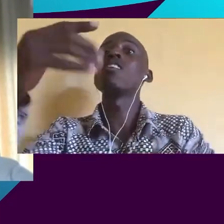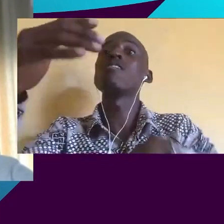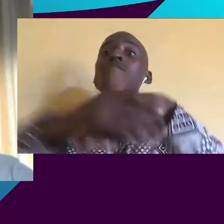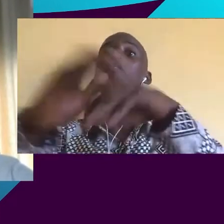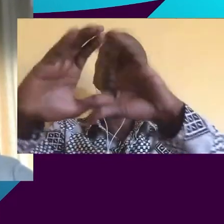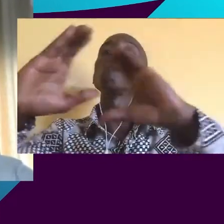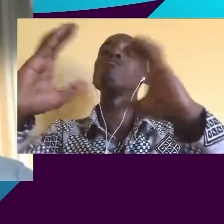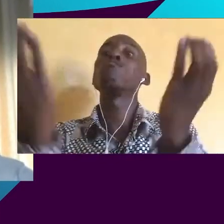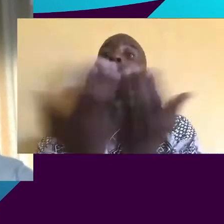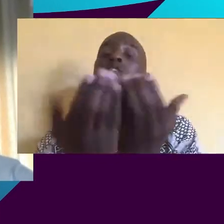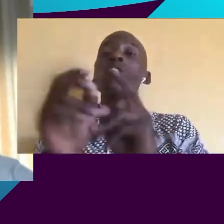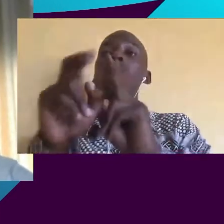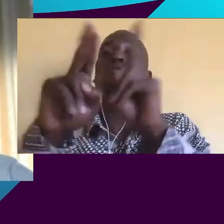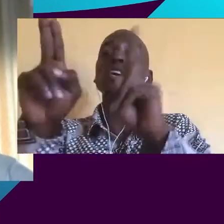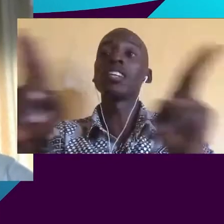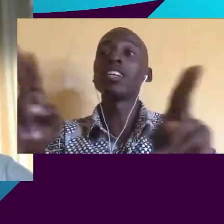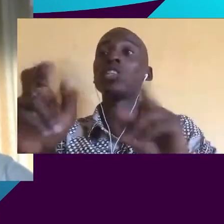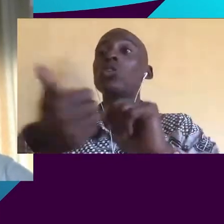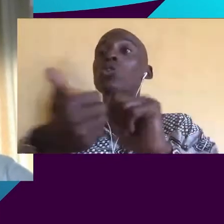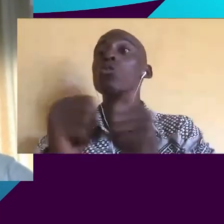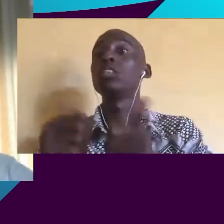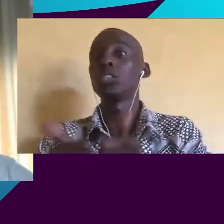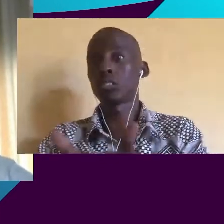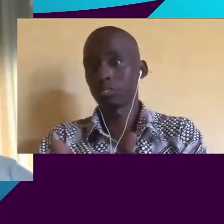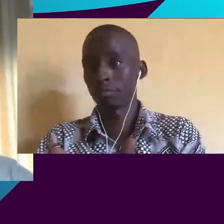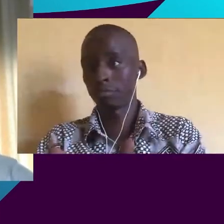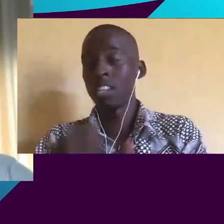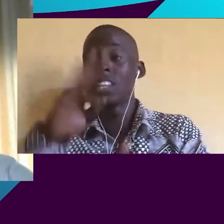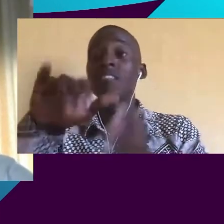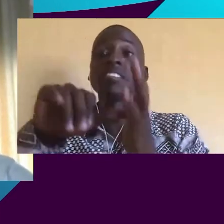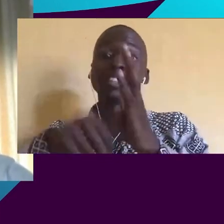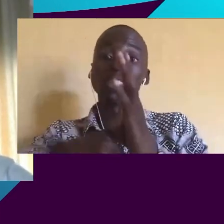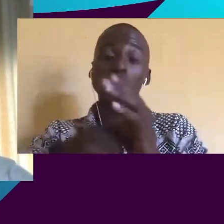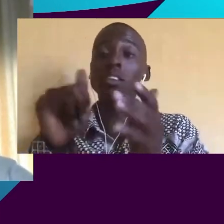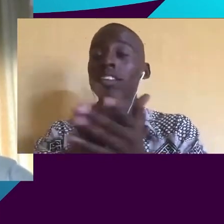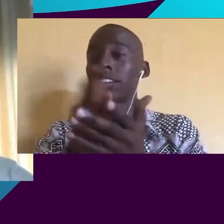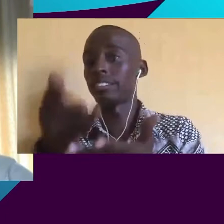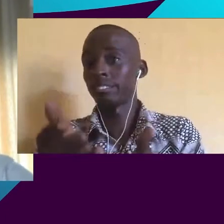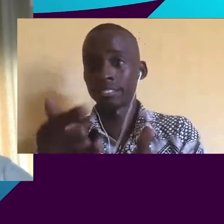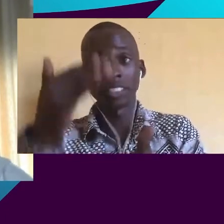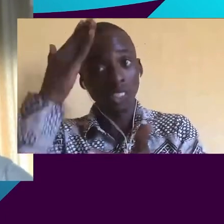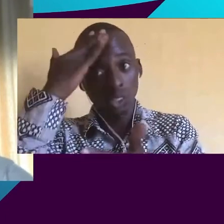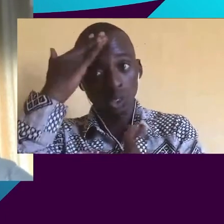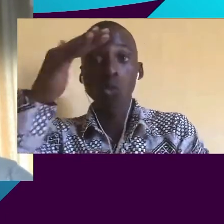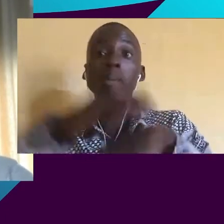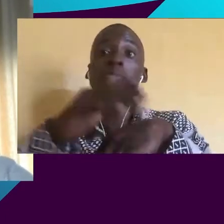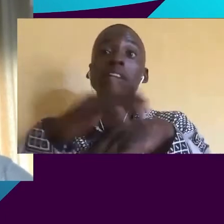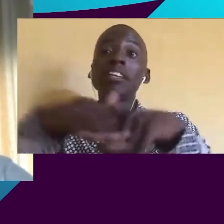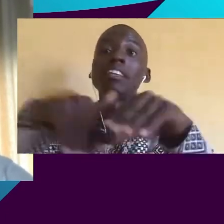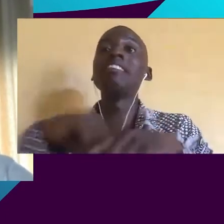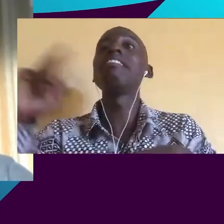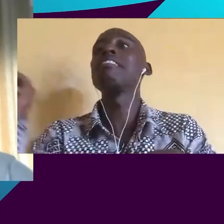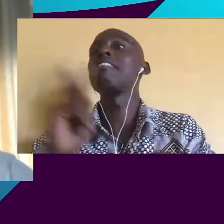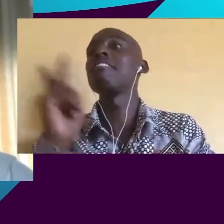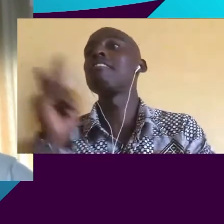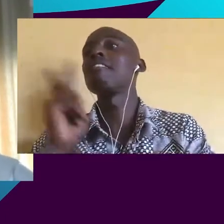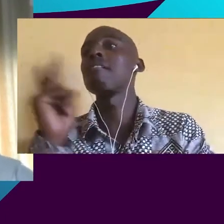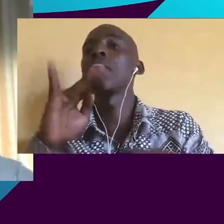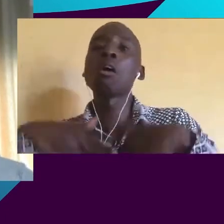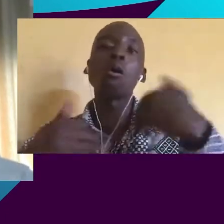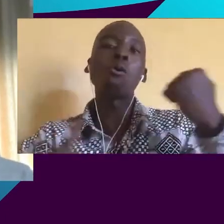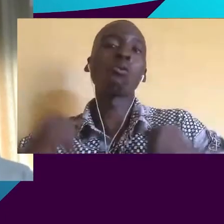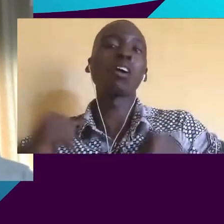international match. If there is an issue with Chitende, just know you are playing a game in Kenya or in Rwanda, anywhere.